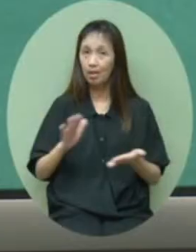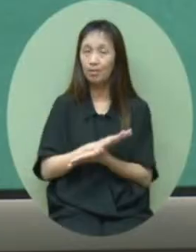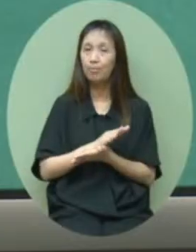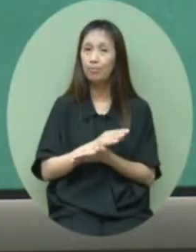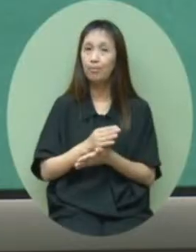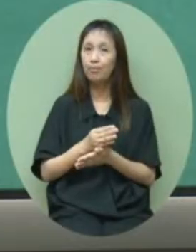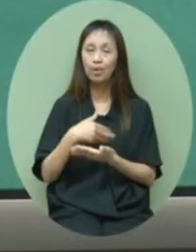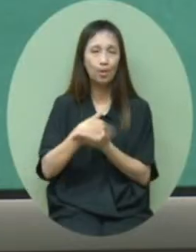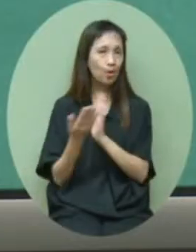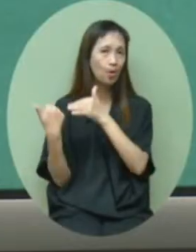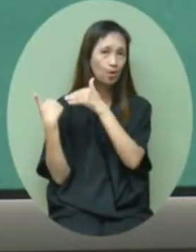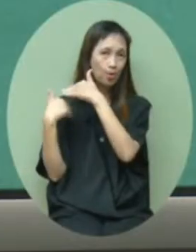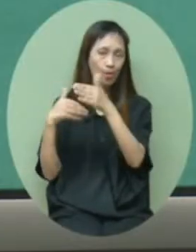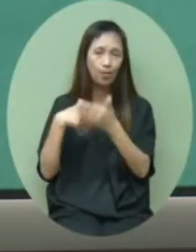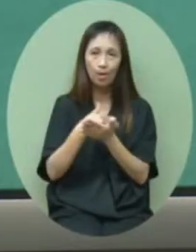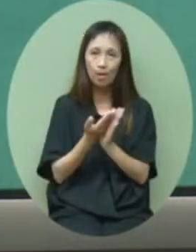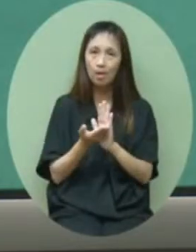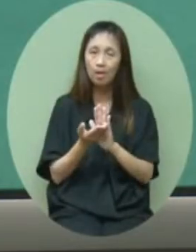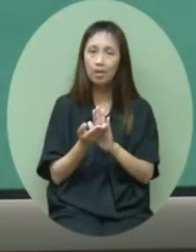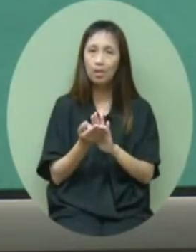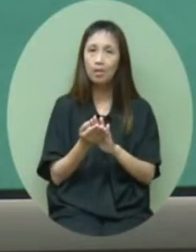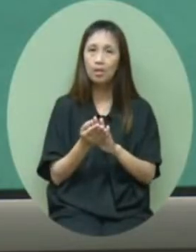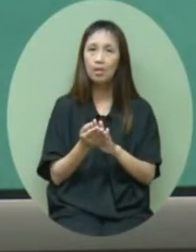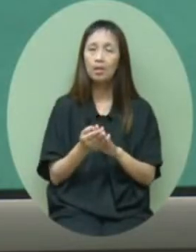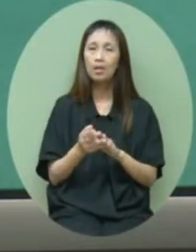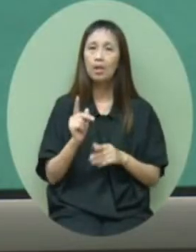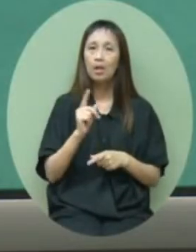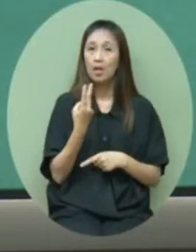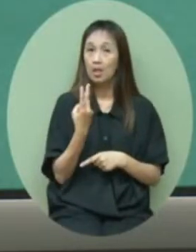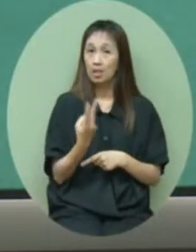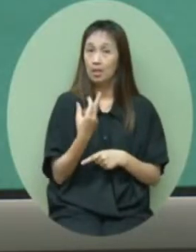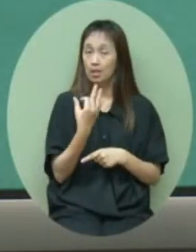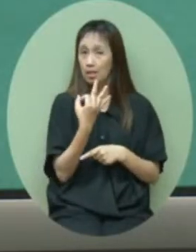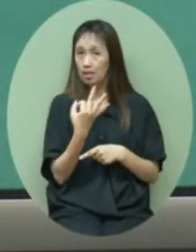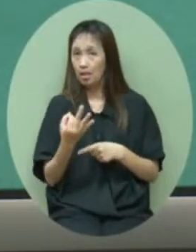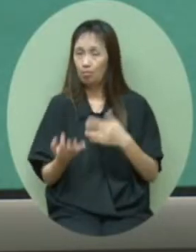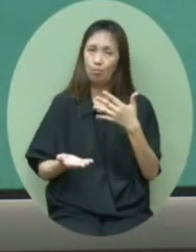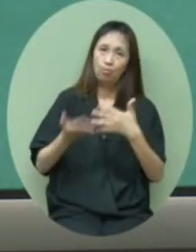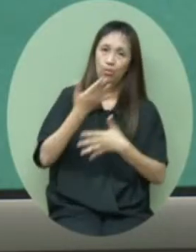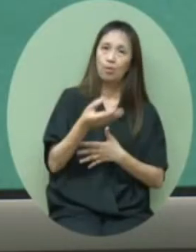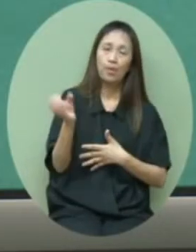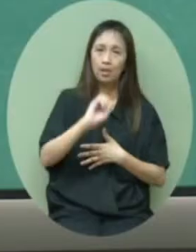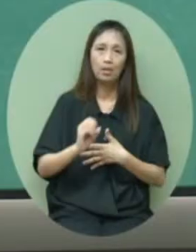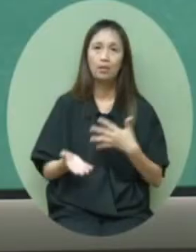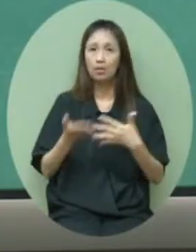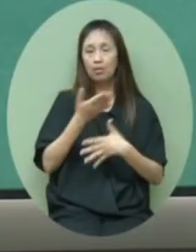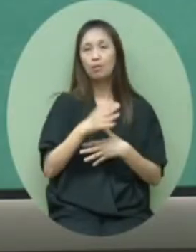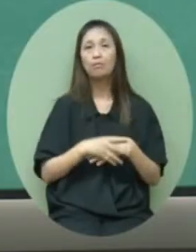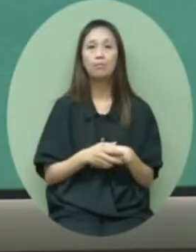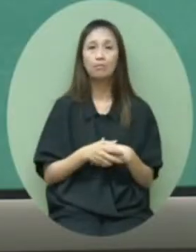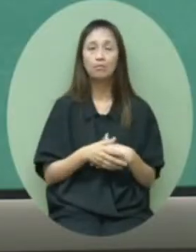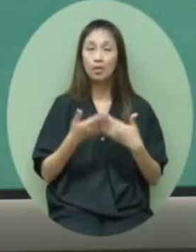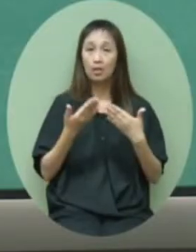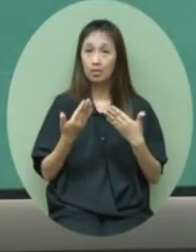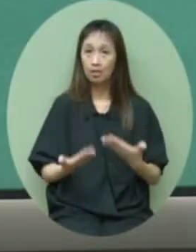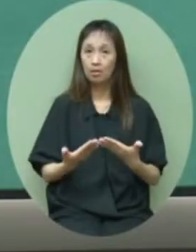also supports our development staunchly. Now, we expect GDP growth of 2 to 3% this